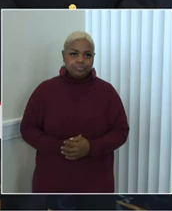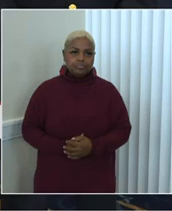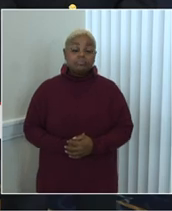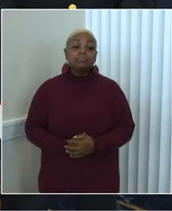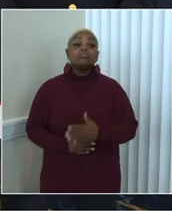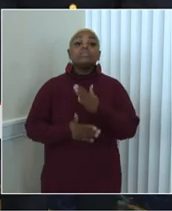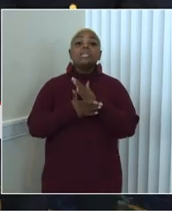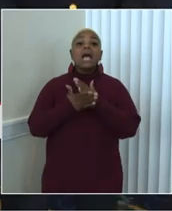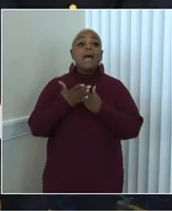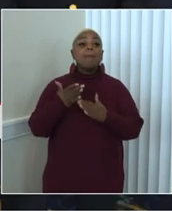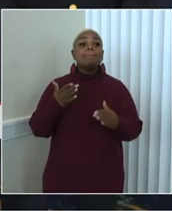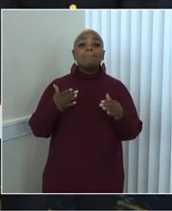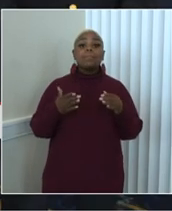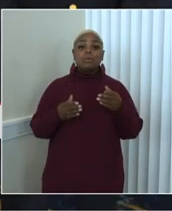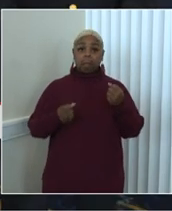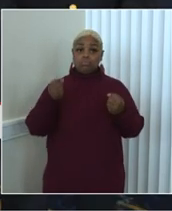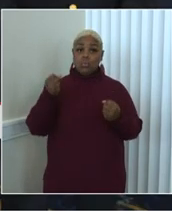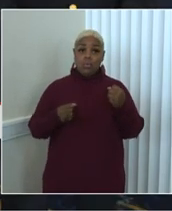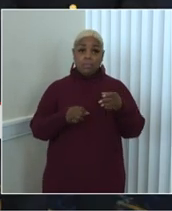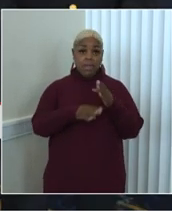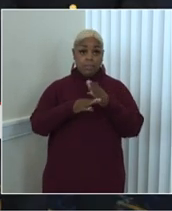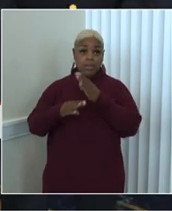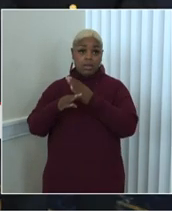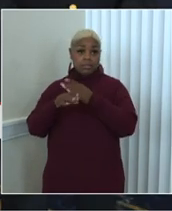and parking restrictions have been posted at